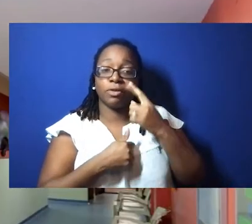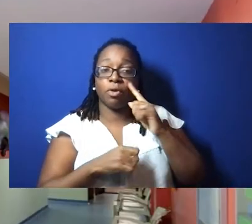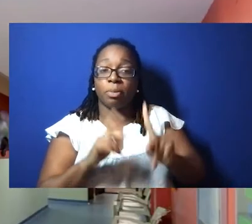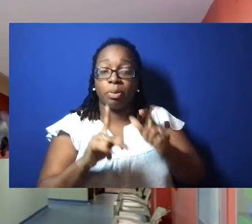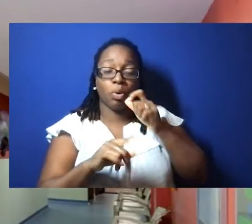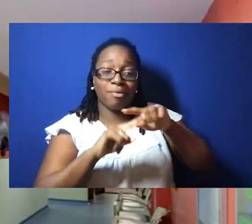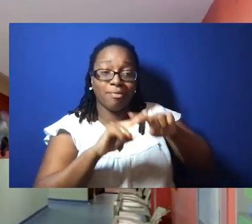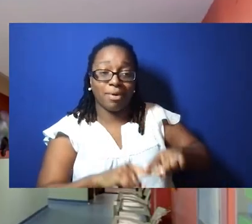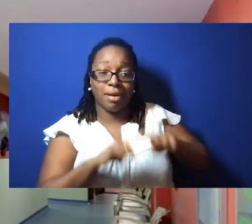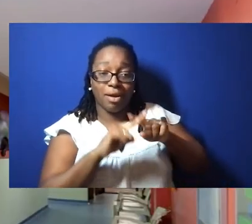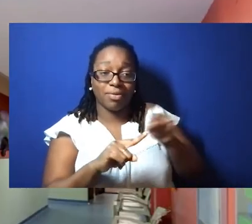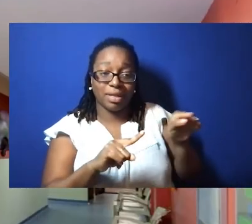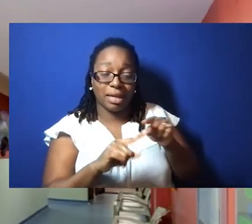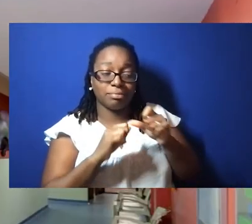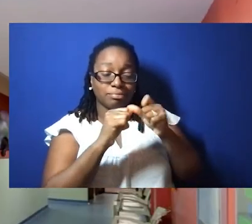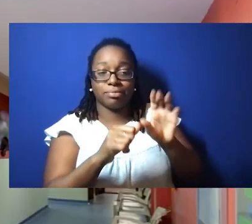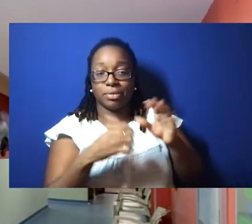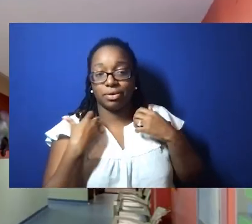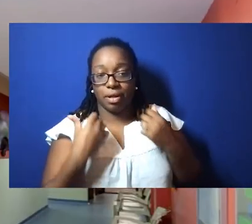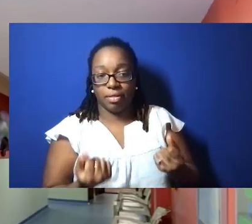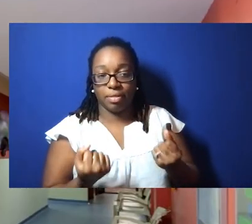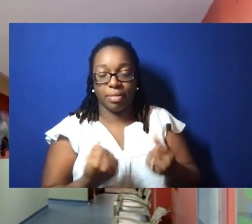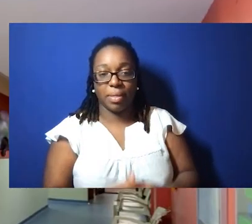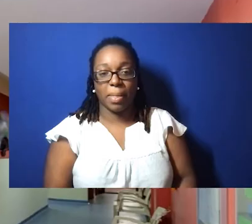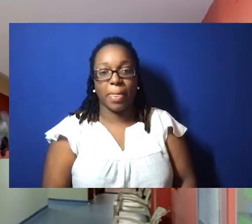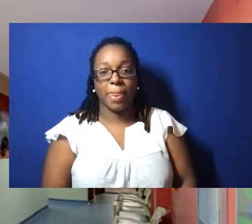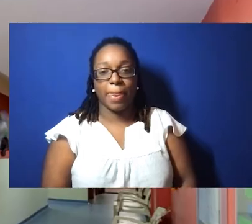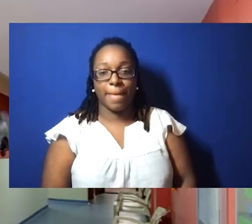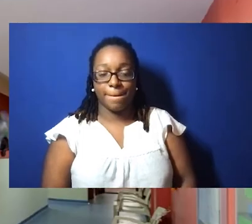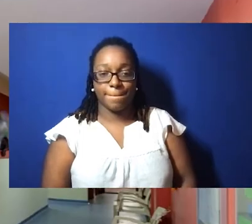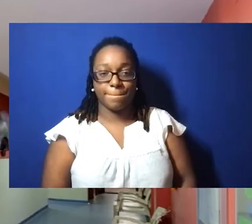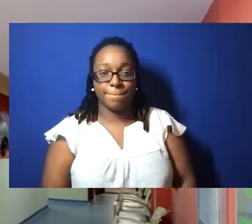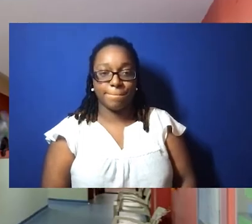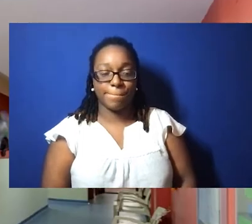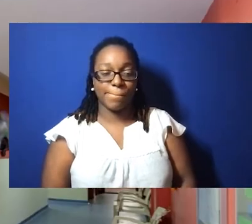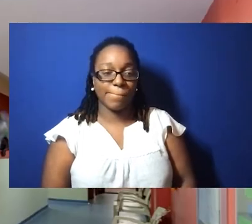for people who rely on them to maintain their health.